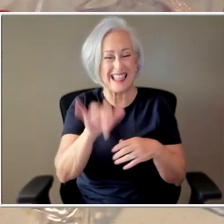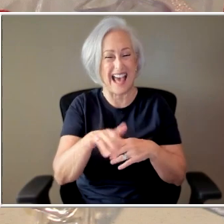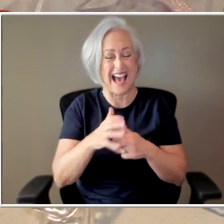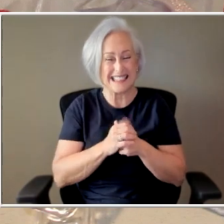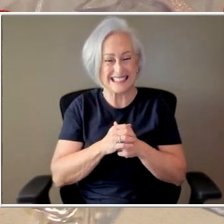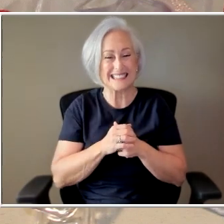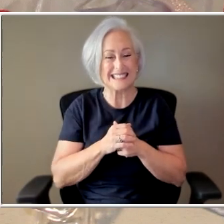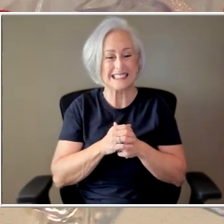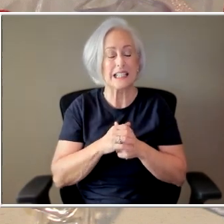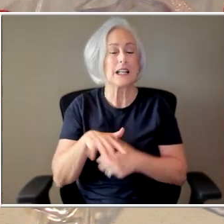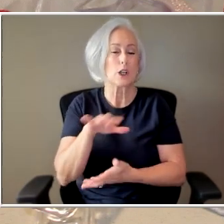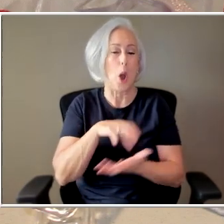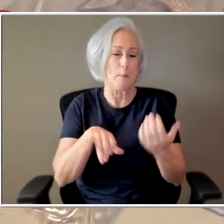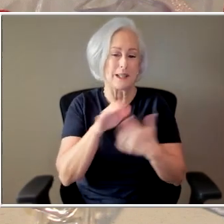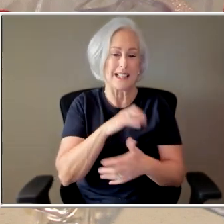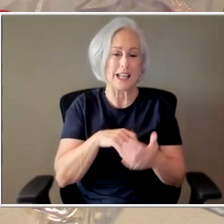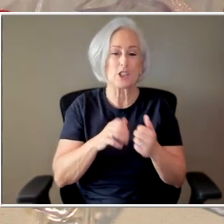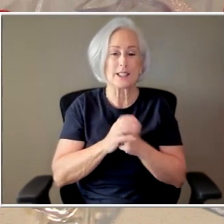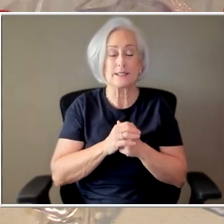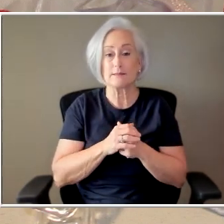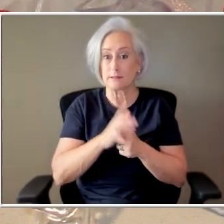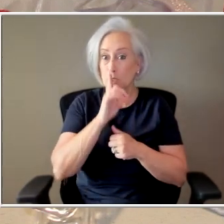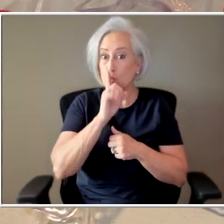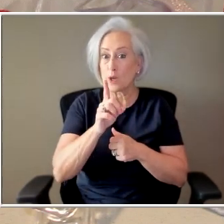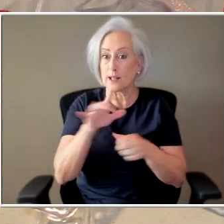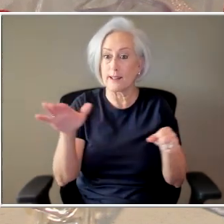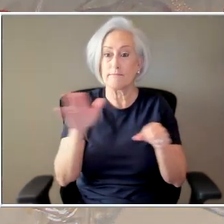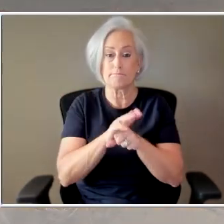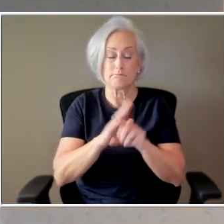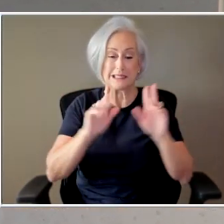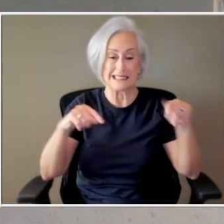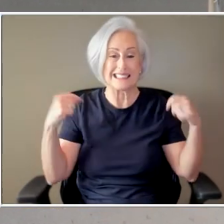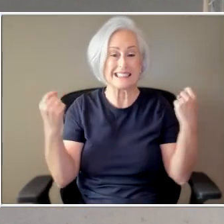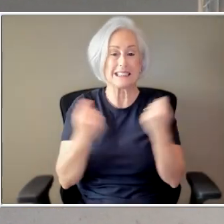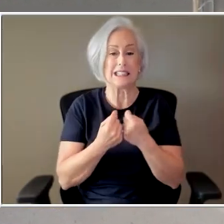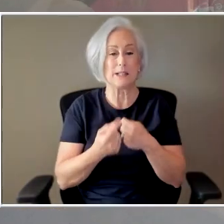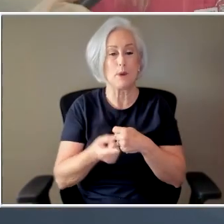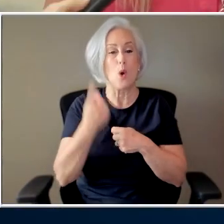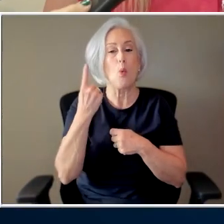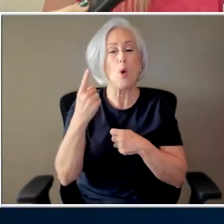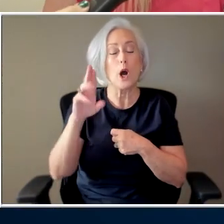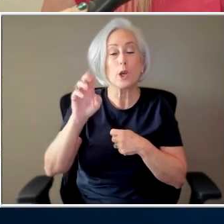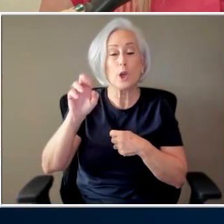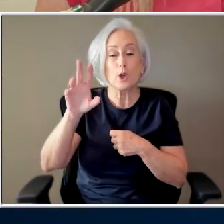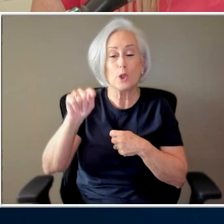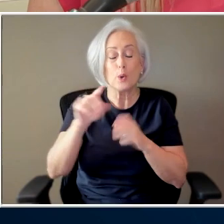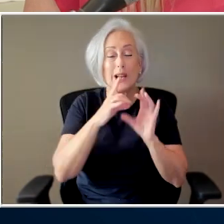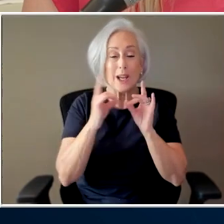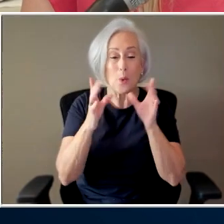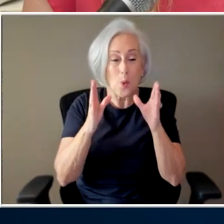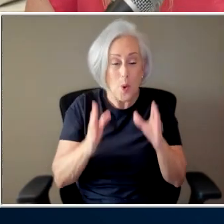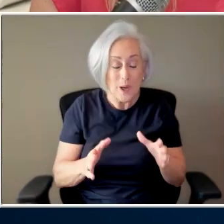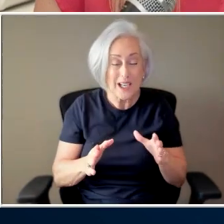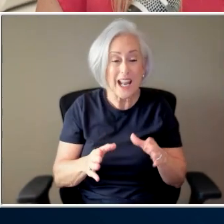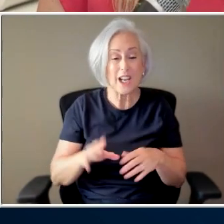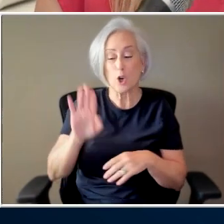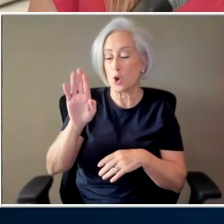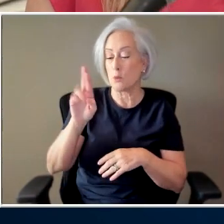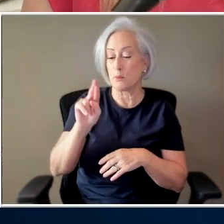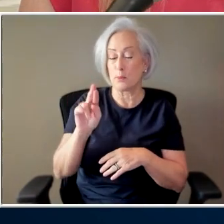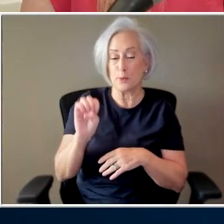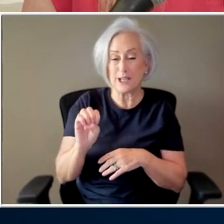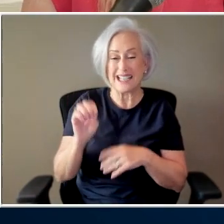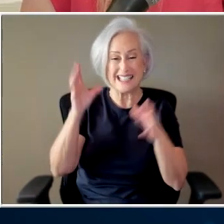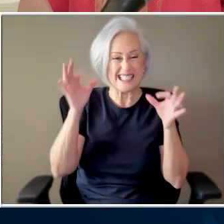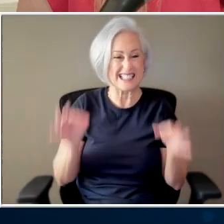was in charge of what? It really was the whole team. One of our unit coordinators, Bree, that morning that they decided that the